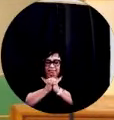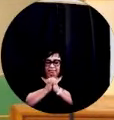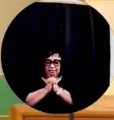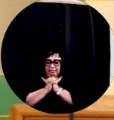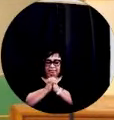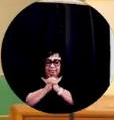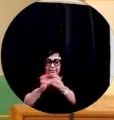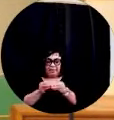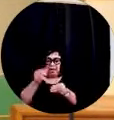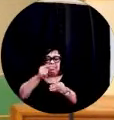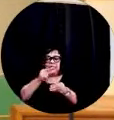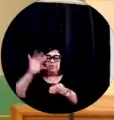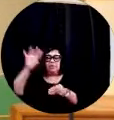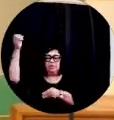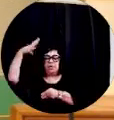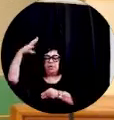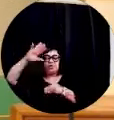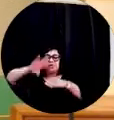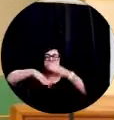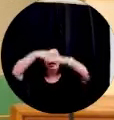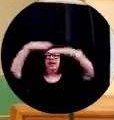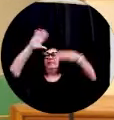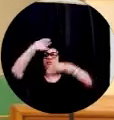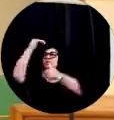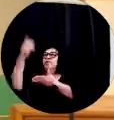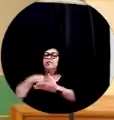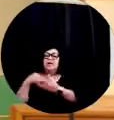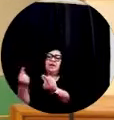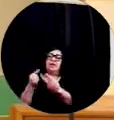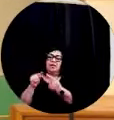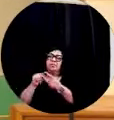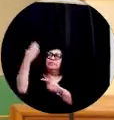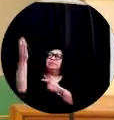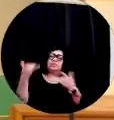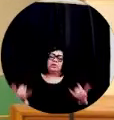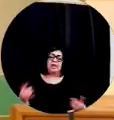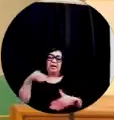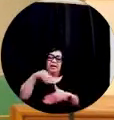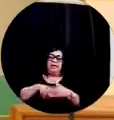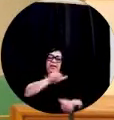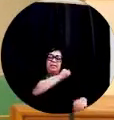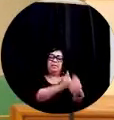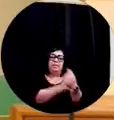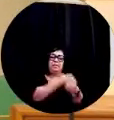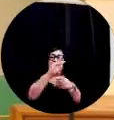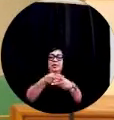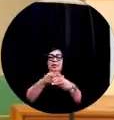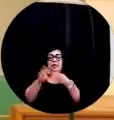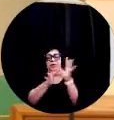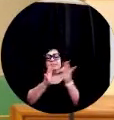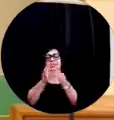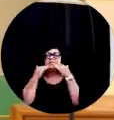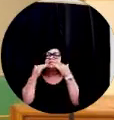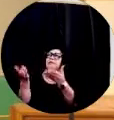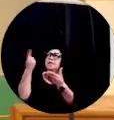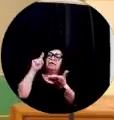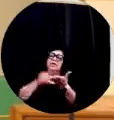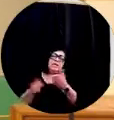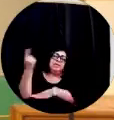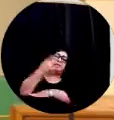Most gracious Heavenly Father, I come to you right now in the mighty name of Jesus, just thanking you for this day, a glorious day,